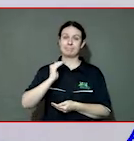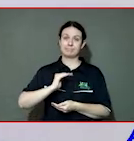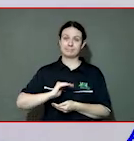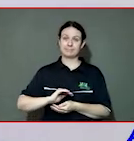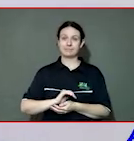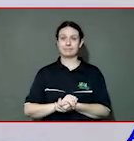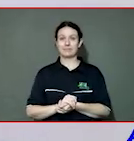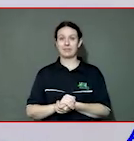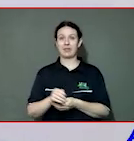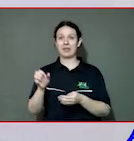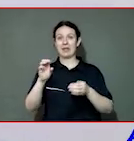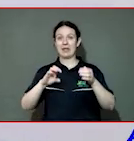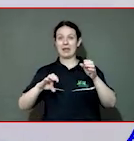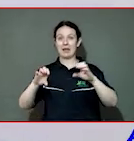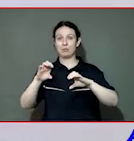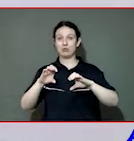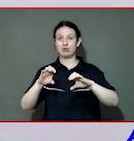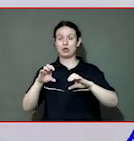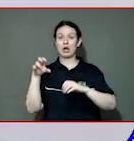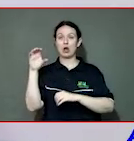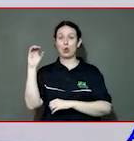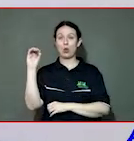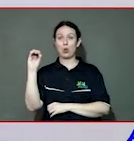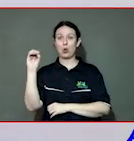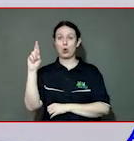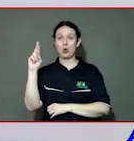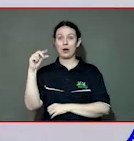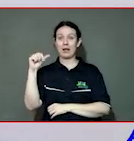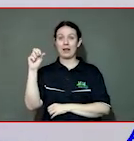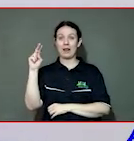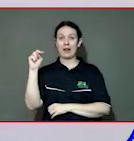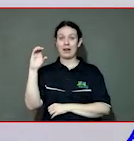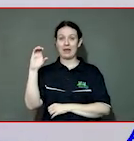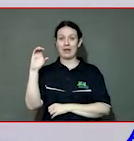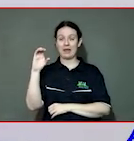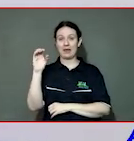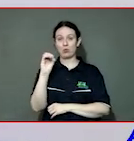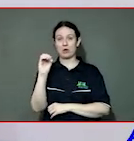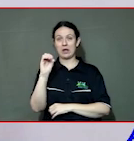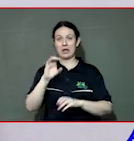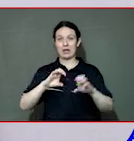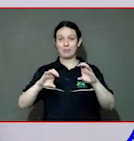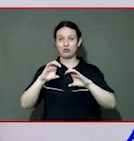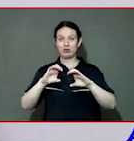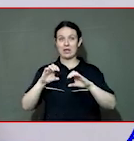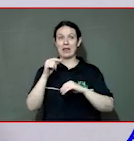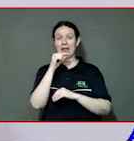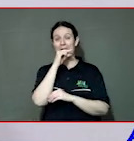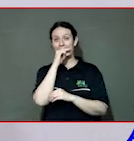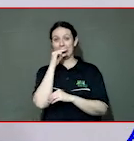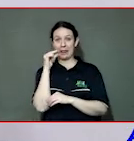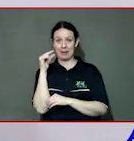the chemistry, there's only organic chemistry now, so it will be name giving.